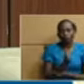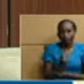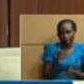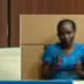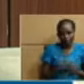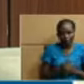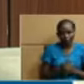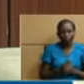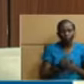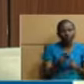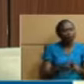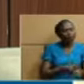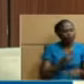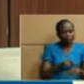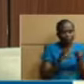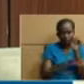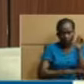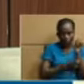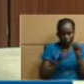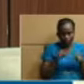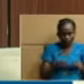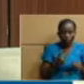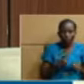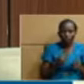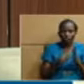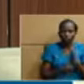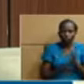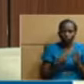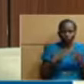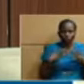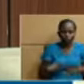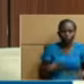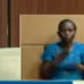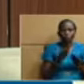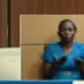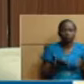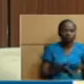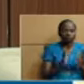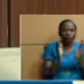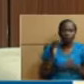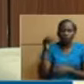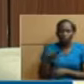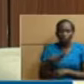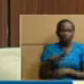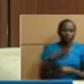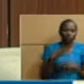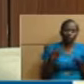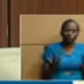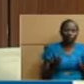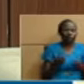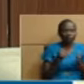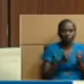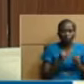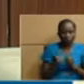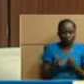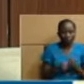time, this country has been investing in physical infrastructure, roads, electricity and all that. And this is the time now to go into the